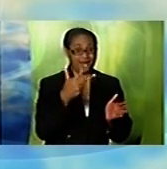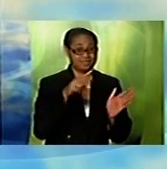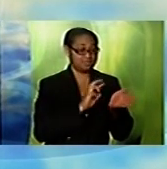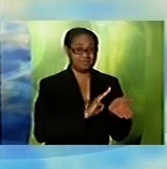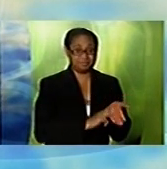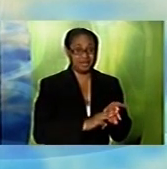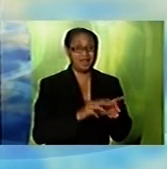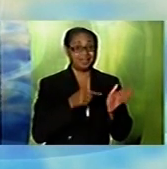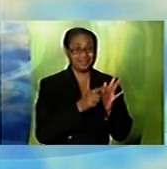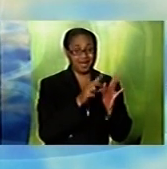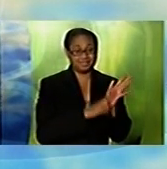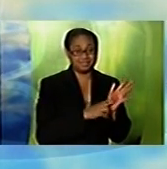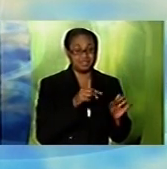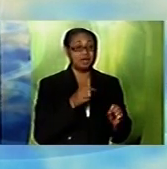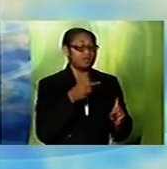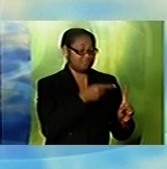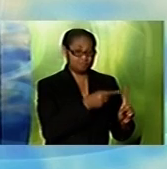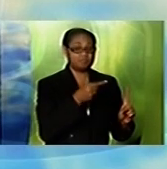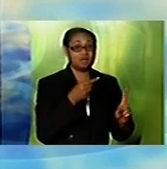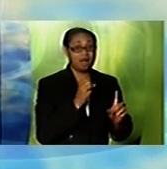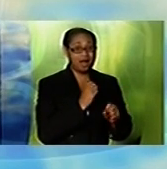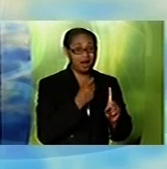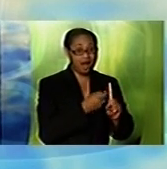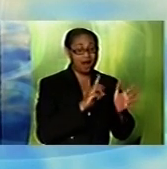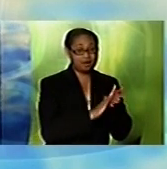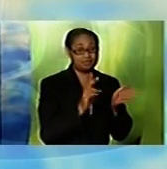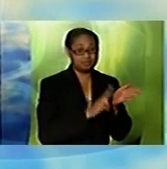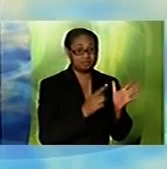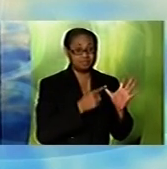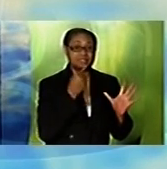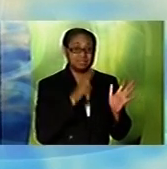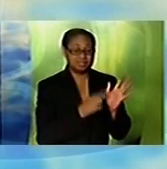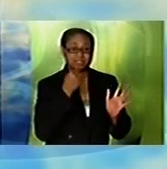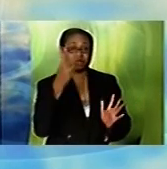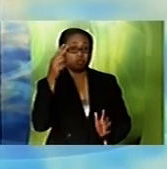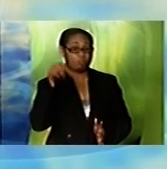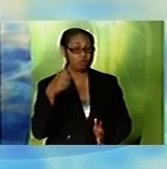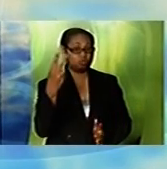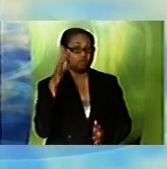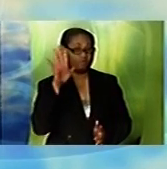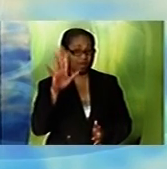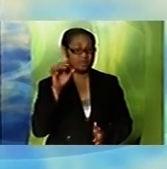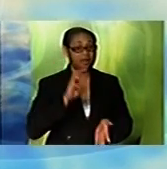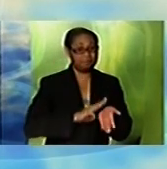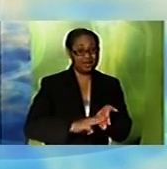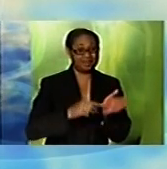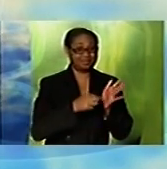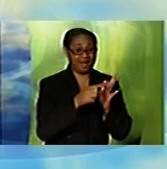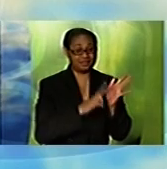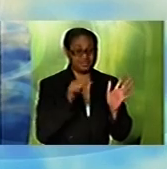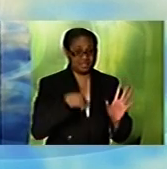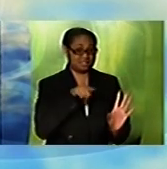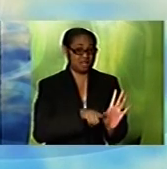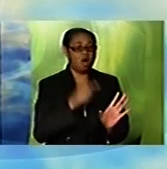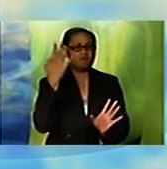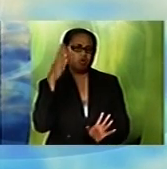tonnes. FSC Executive Chairman Abdul Khan says the industry is looking at about 2.25 million tonnes this year, which is approximately